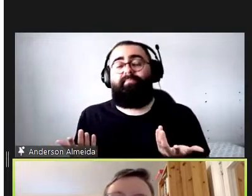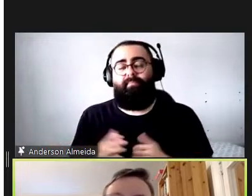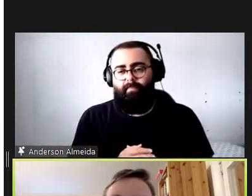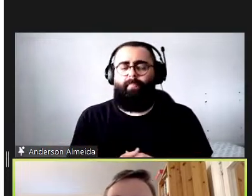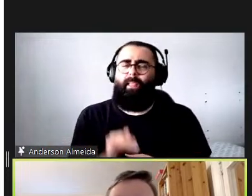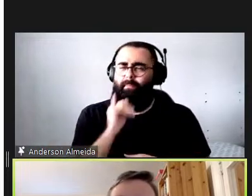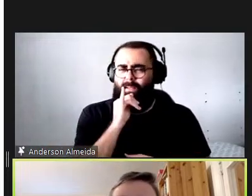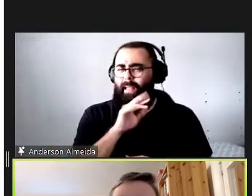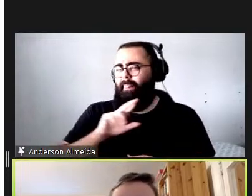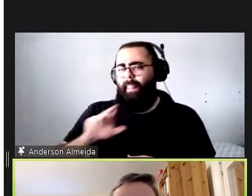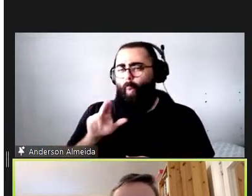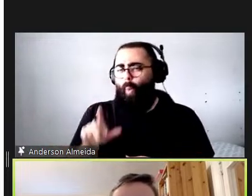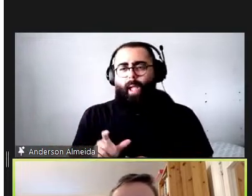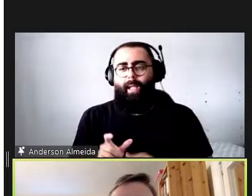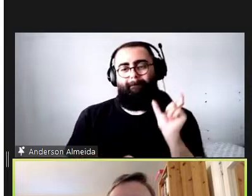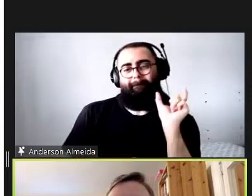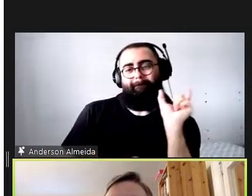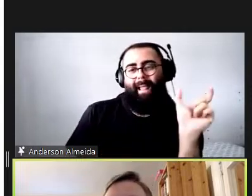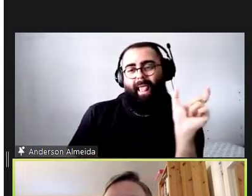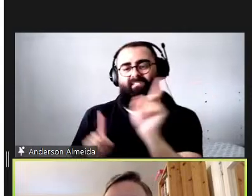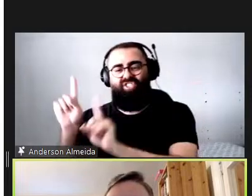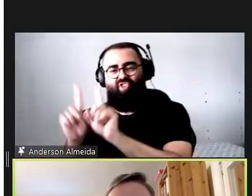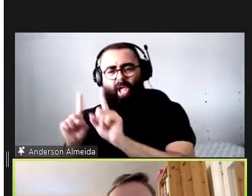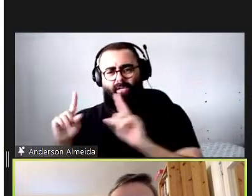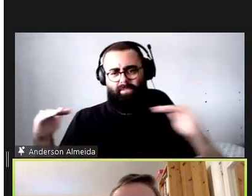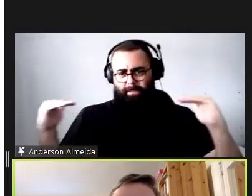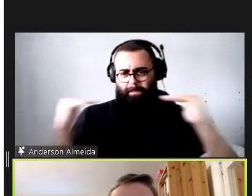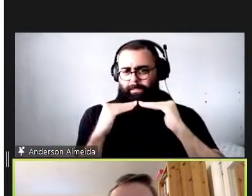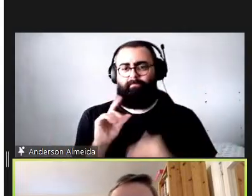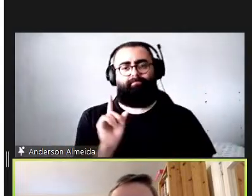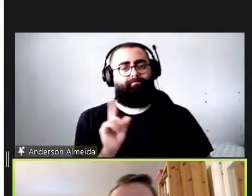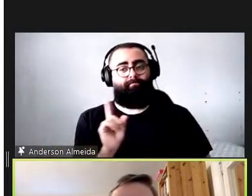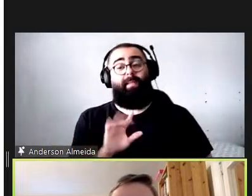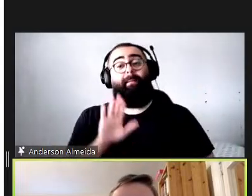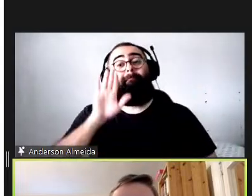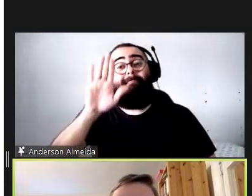but they are part of face-to-face communication.